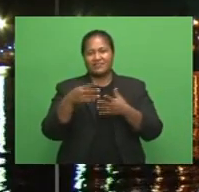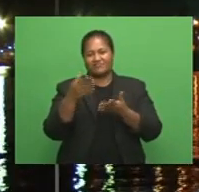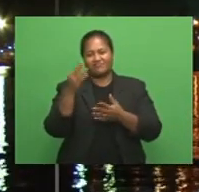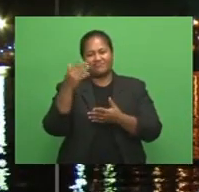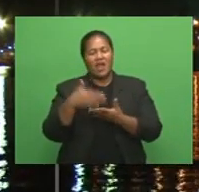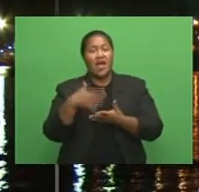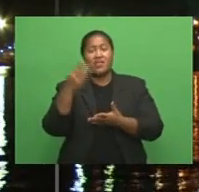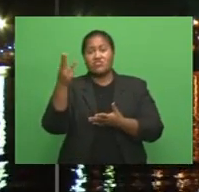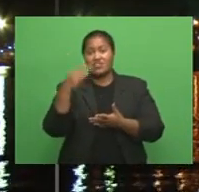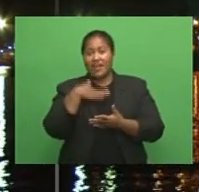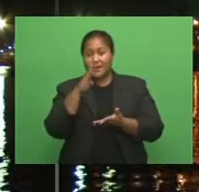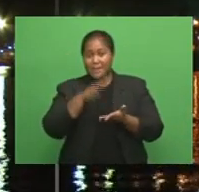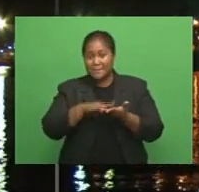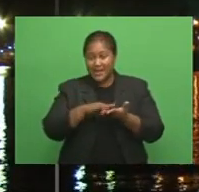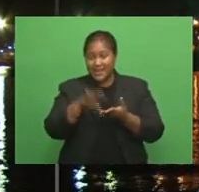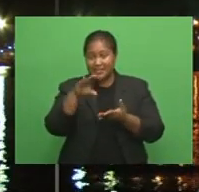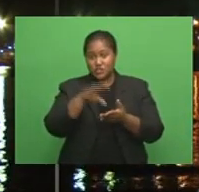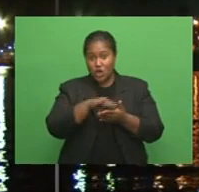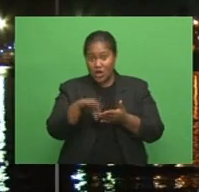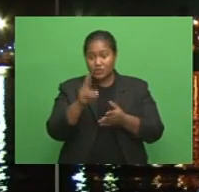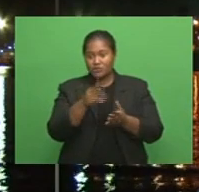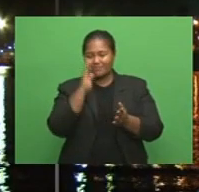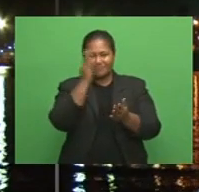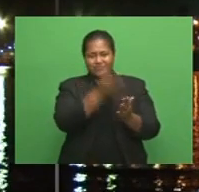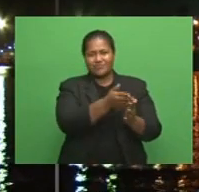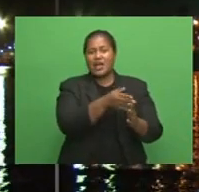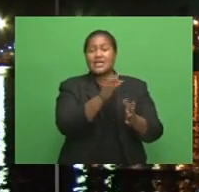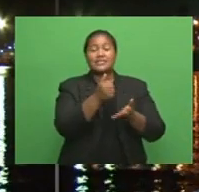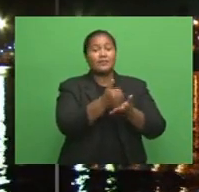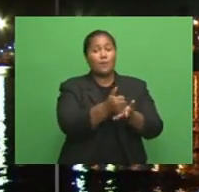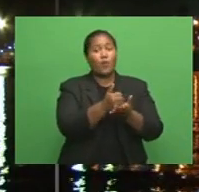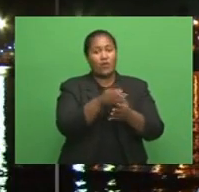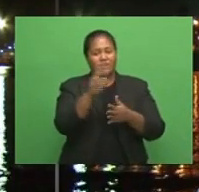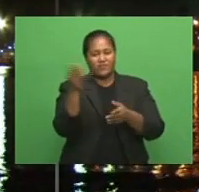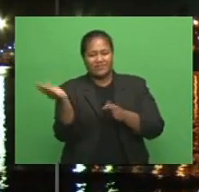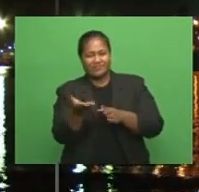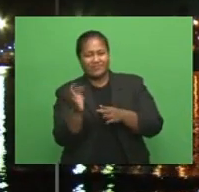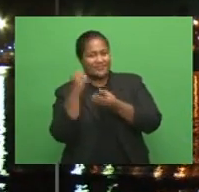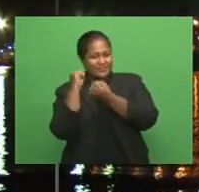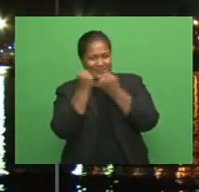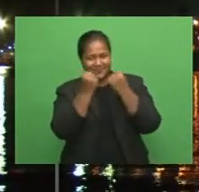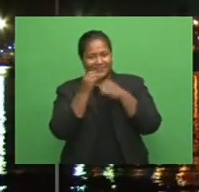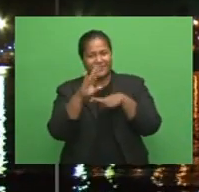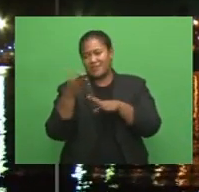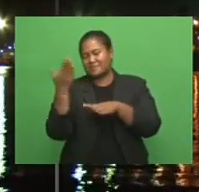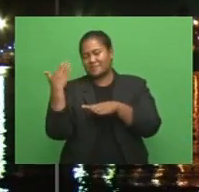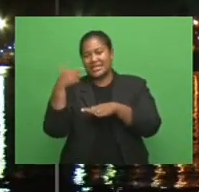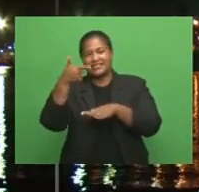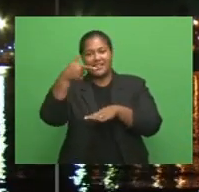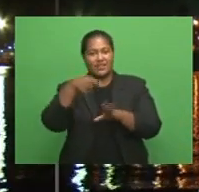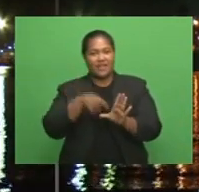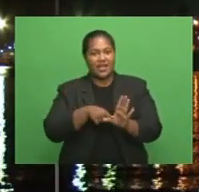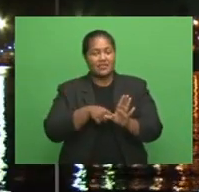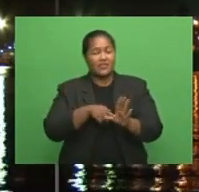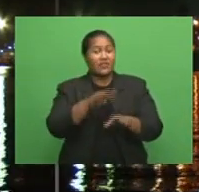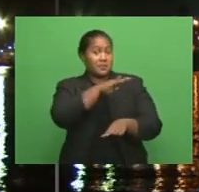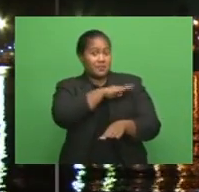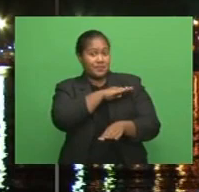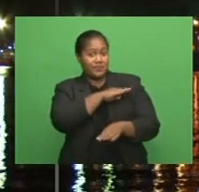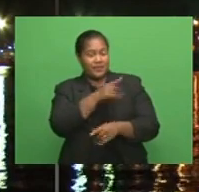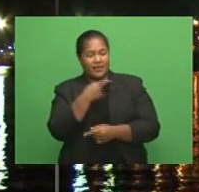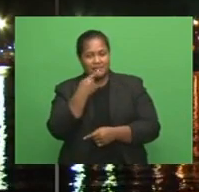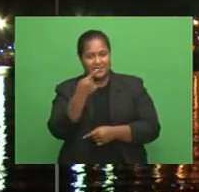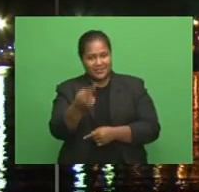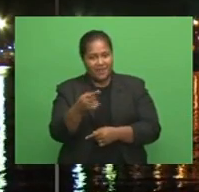million in direct support to cane farmers over the past 7 years. Prime Minister and Minister for Sugar Industry, Vurenge